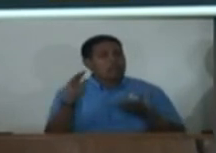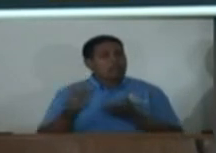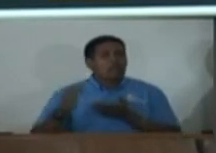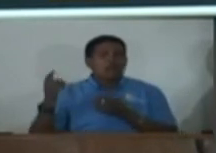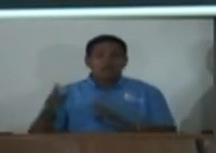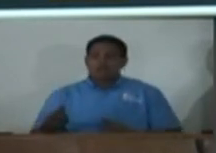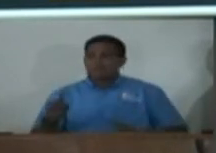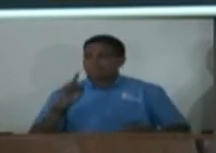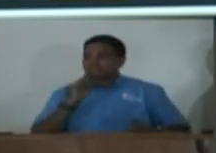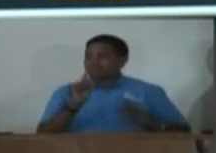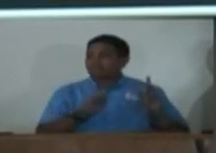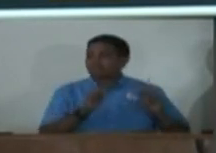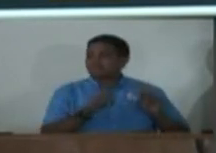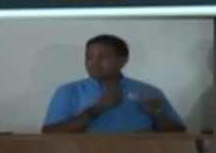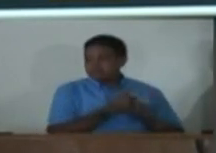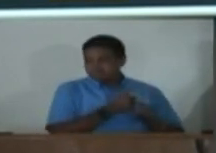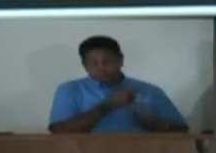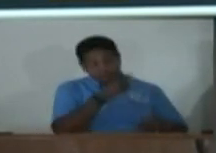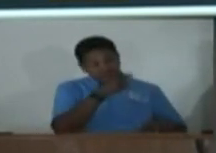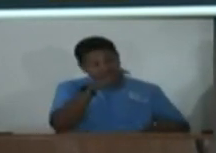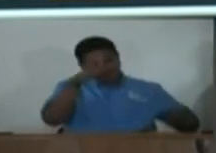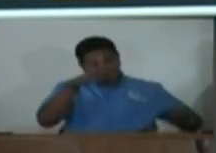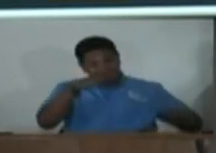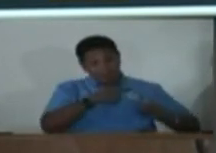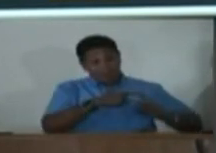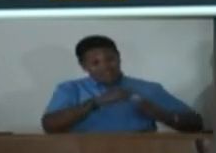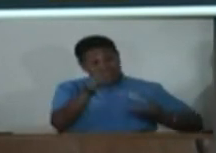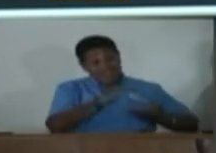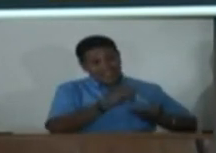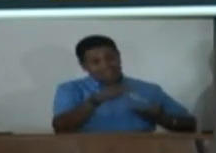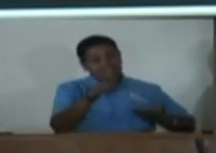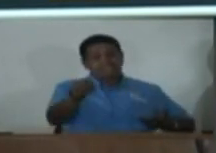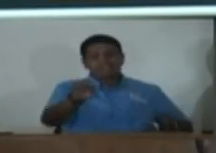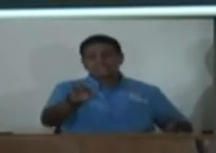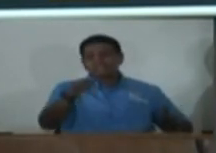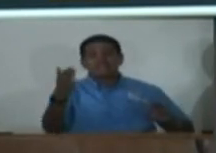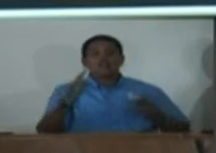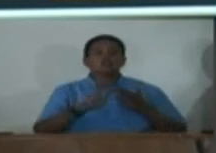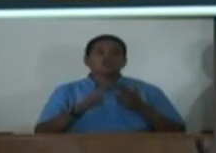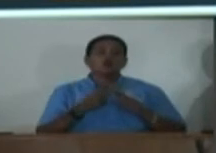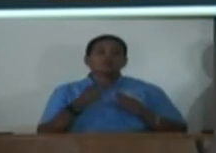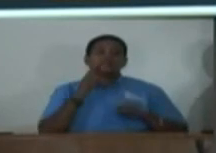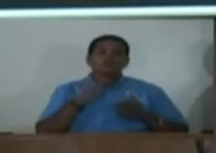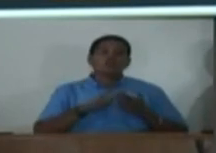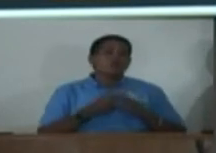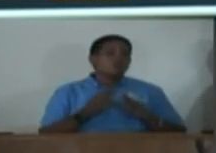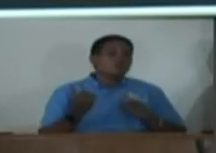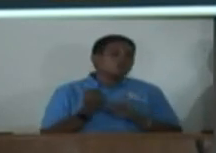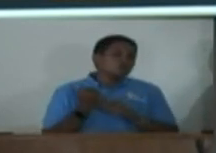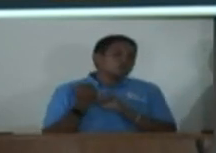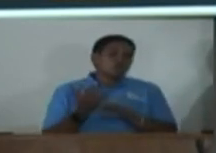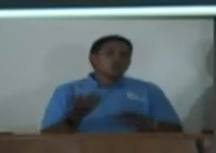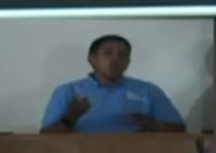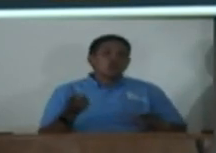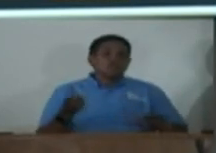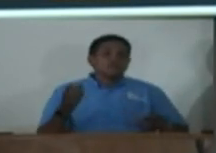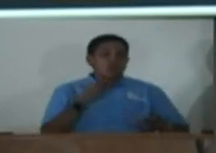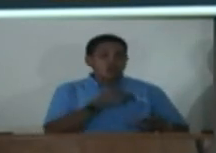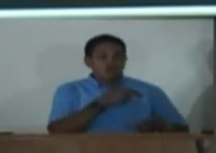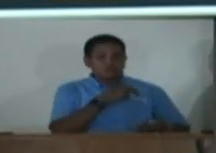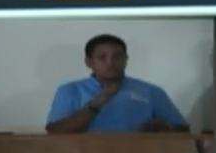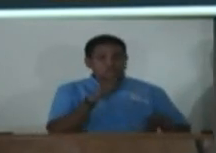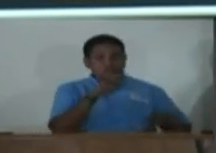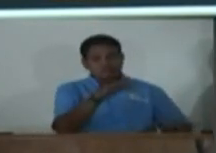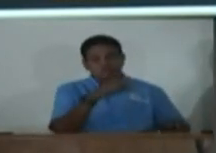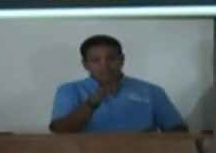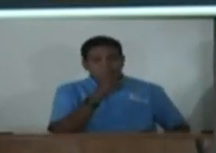of persons testing positive, the death number is a number which is cause for concern and hospitalization.